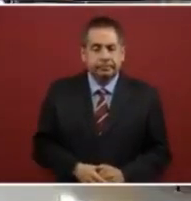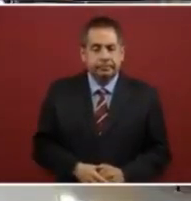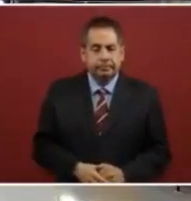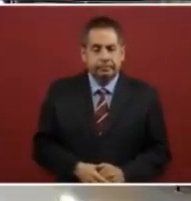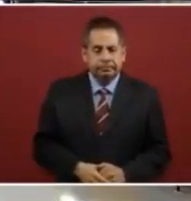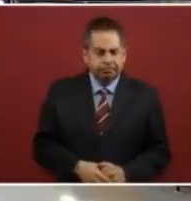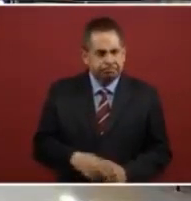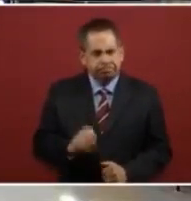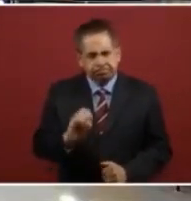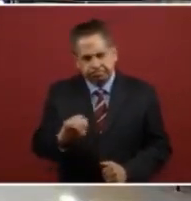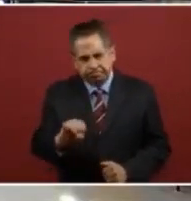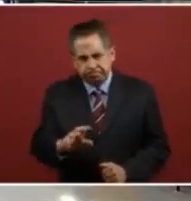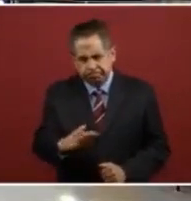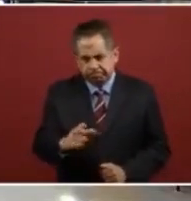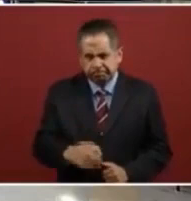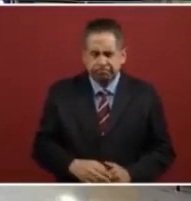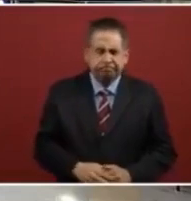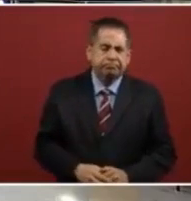Sí.